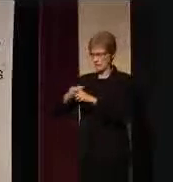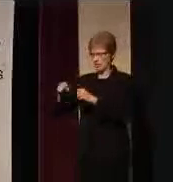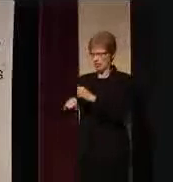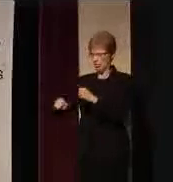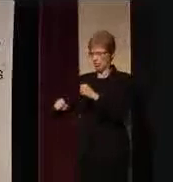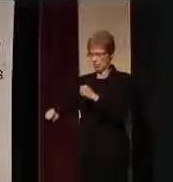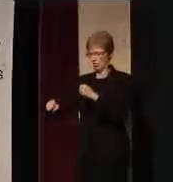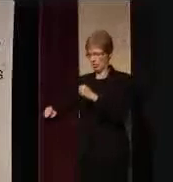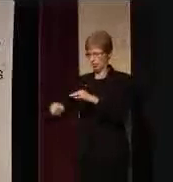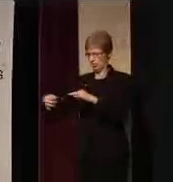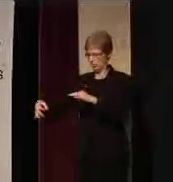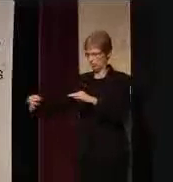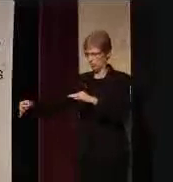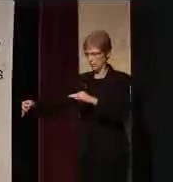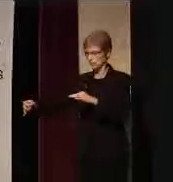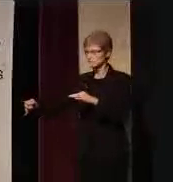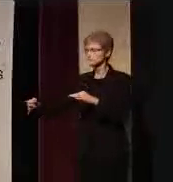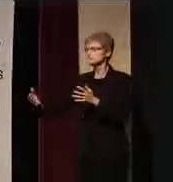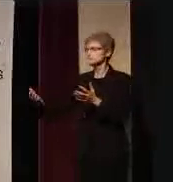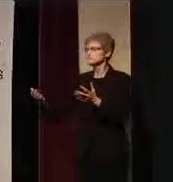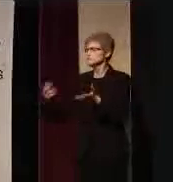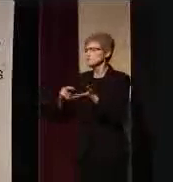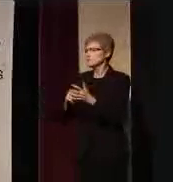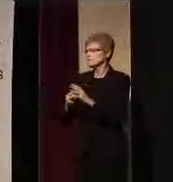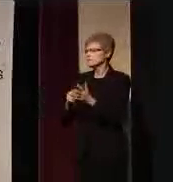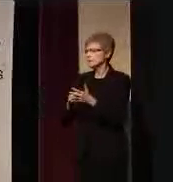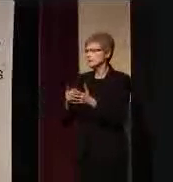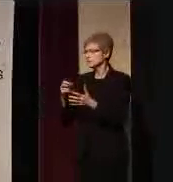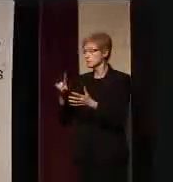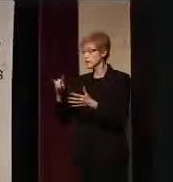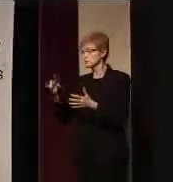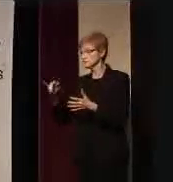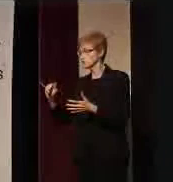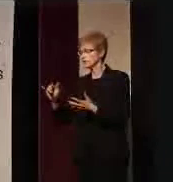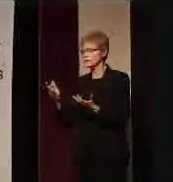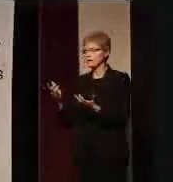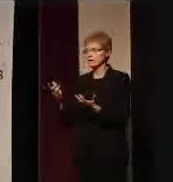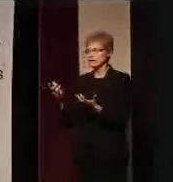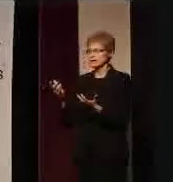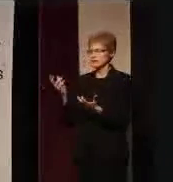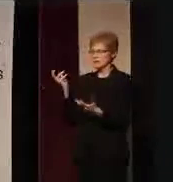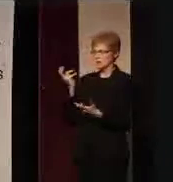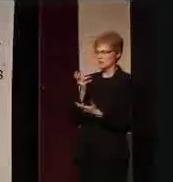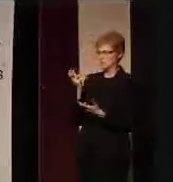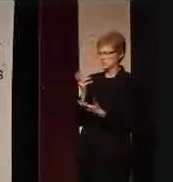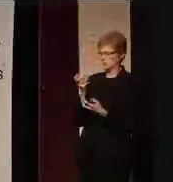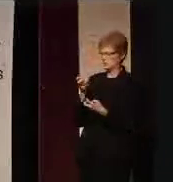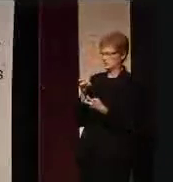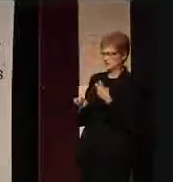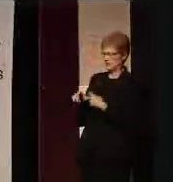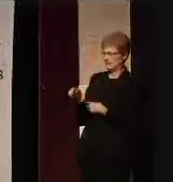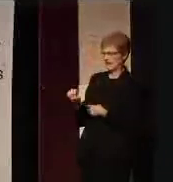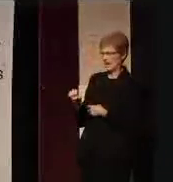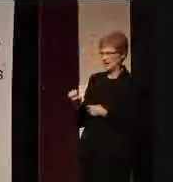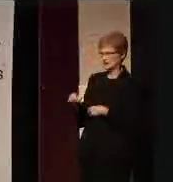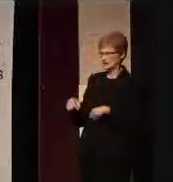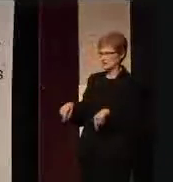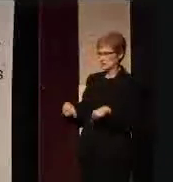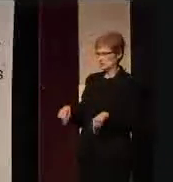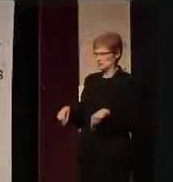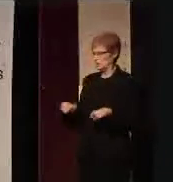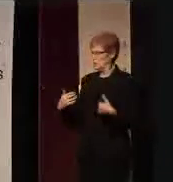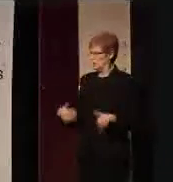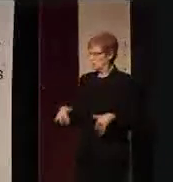conveys one unmistakable message, I think, to the grand jury, and that is, boy, this is a tough case. This is